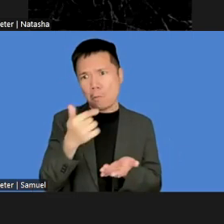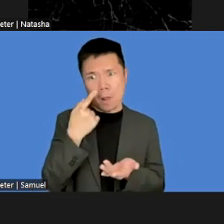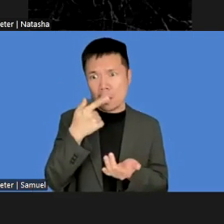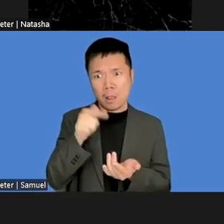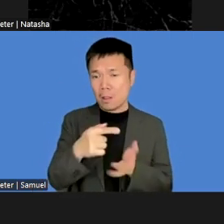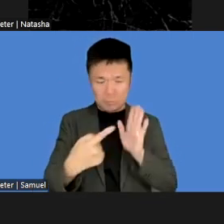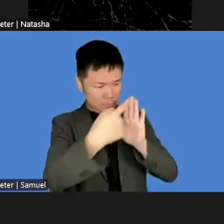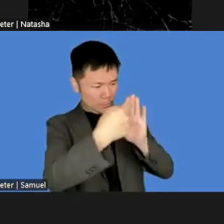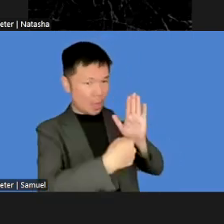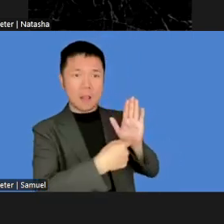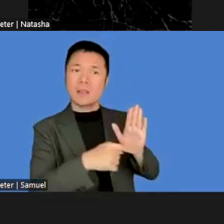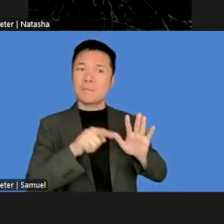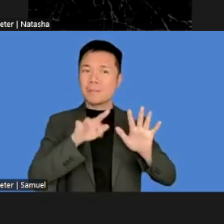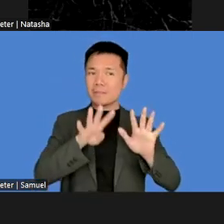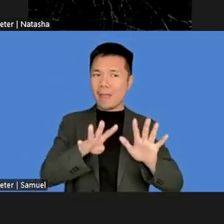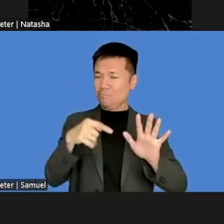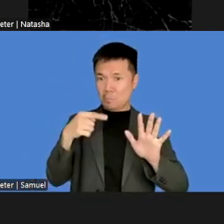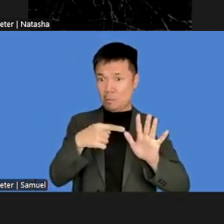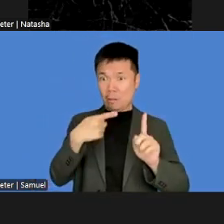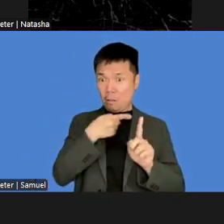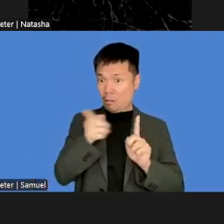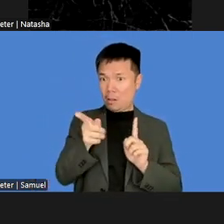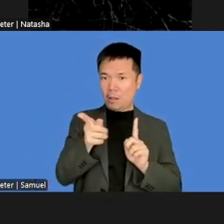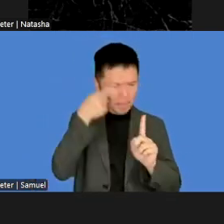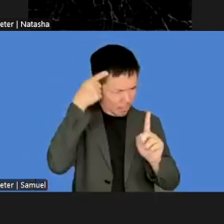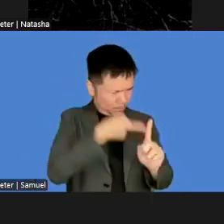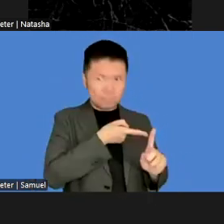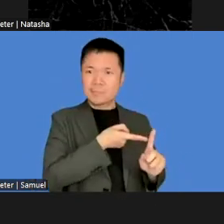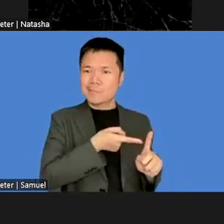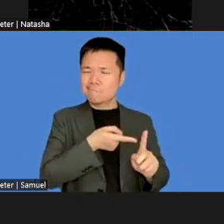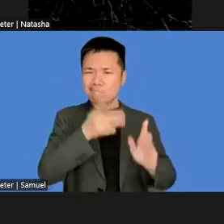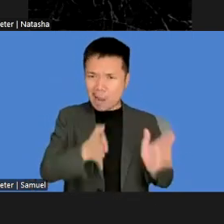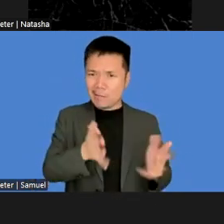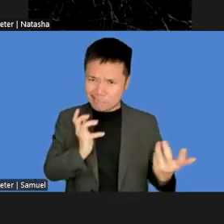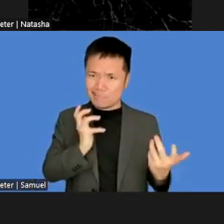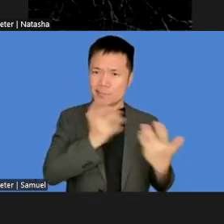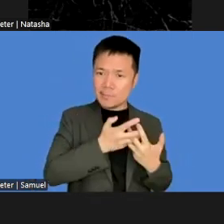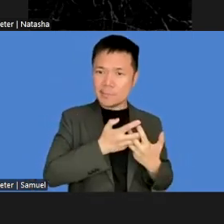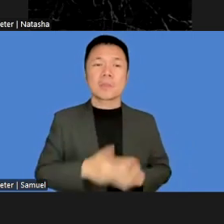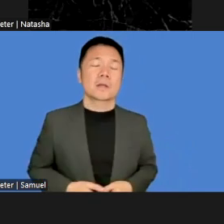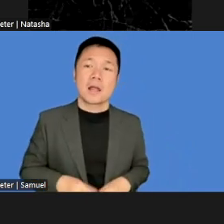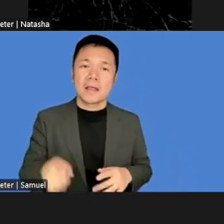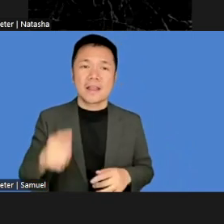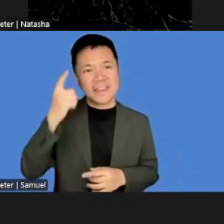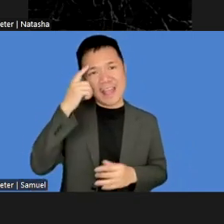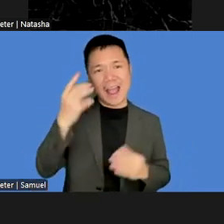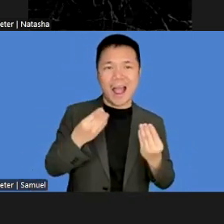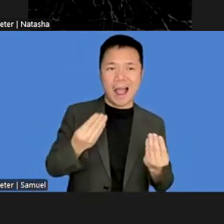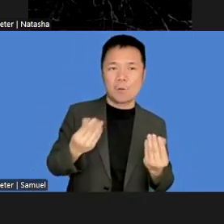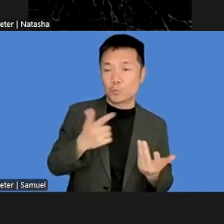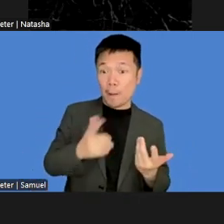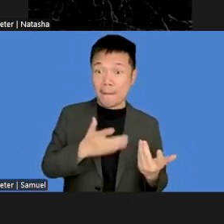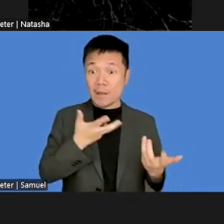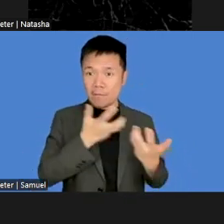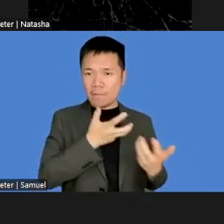I've already provided to you. And then in the context of our work, as the Center for Child Law, we deal specifically with children. So it's an intersection